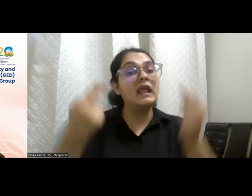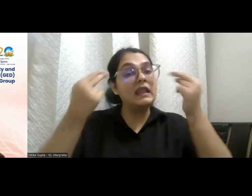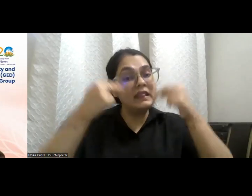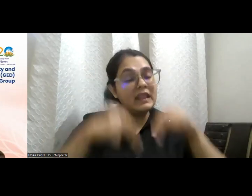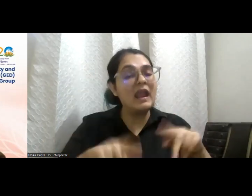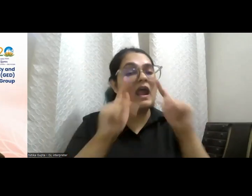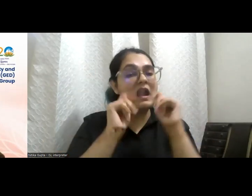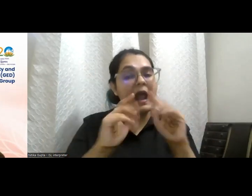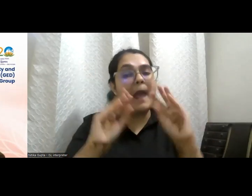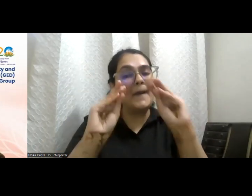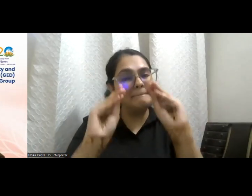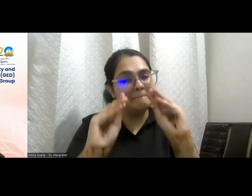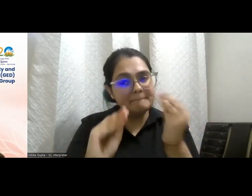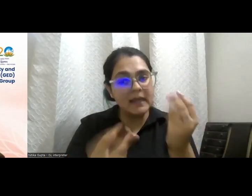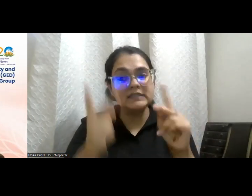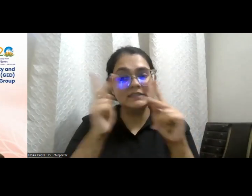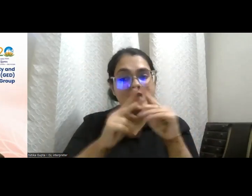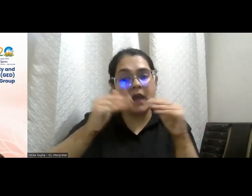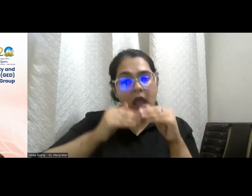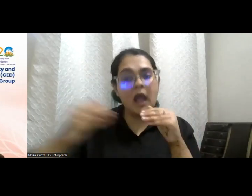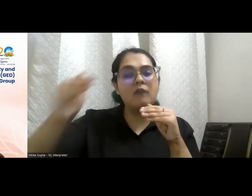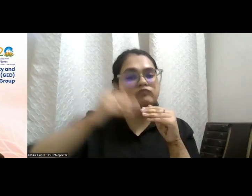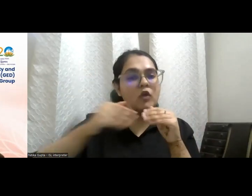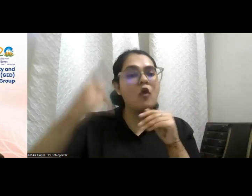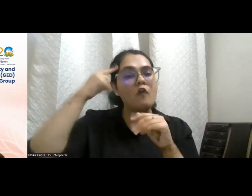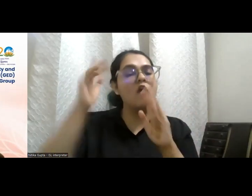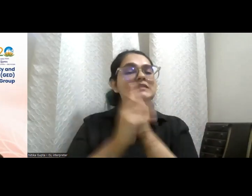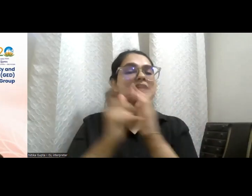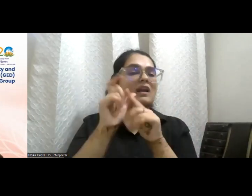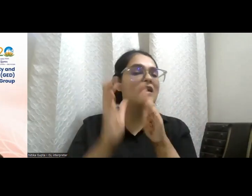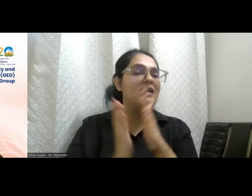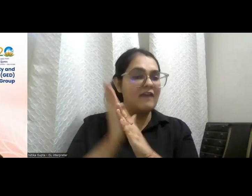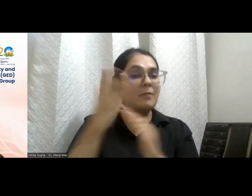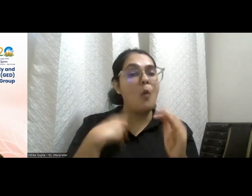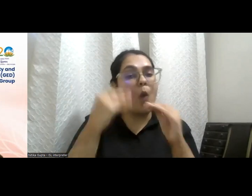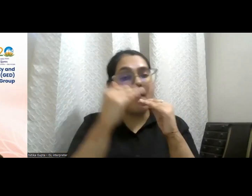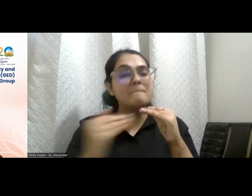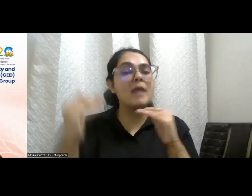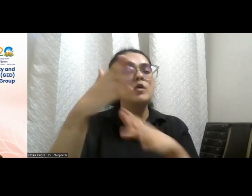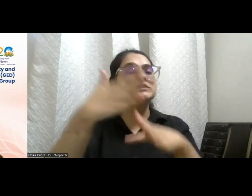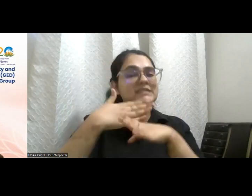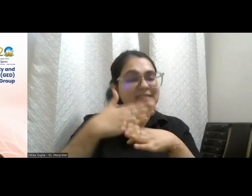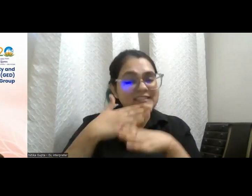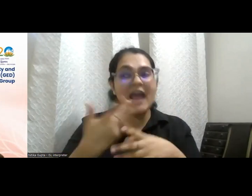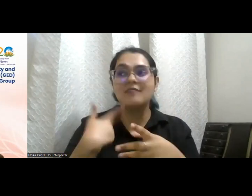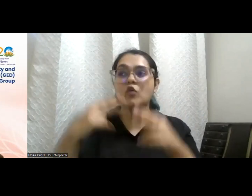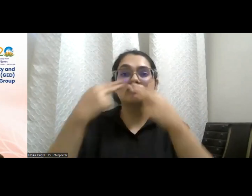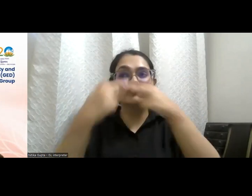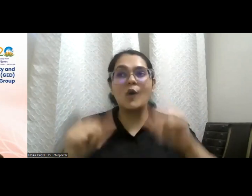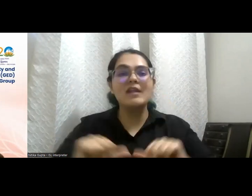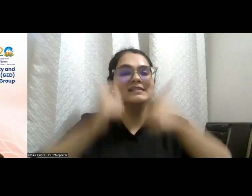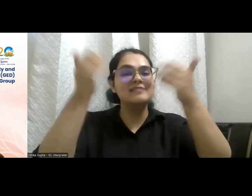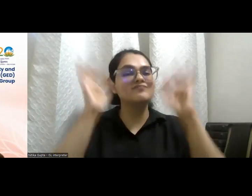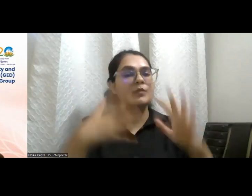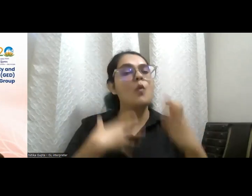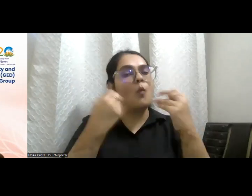try and enhance and continue to enhance the aspiration for skill development, promoting and sharing, highlighting stories of success and benefits